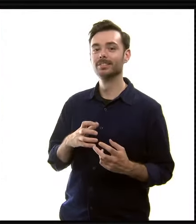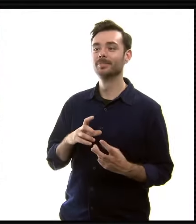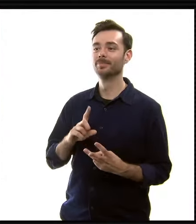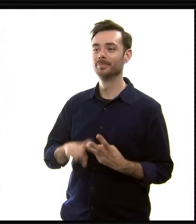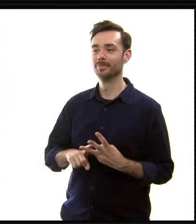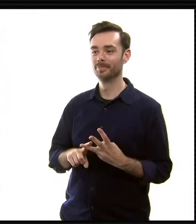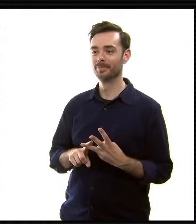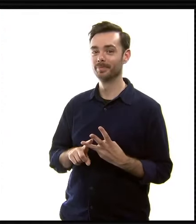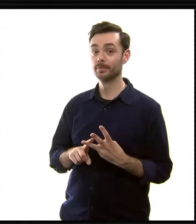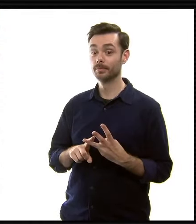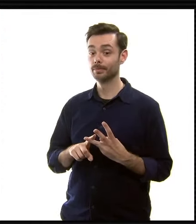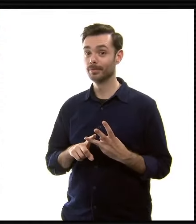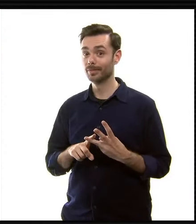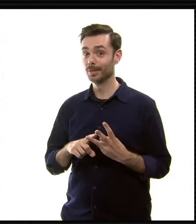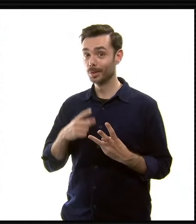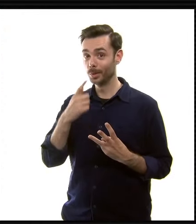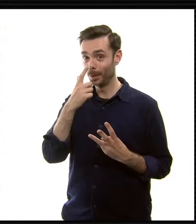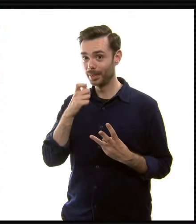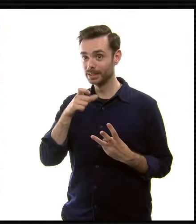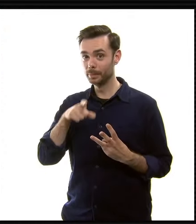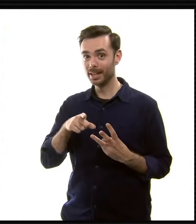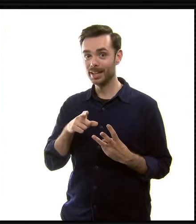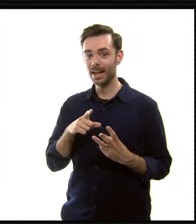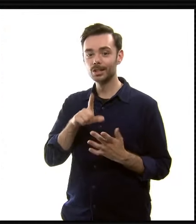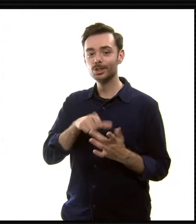News. And could this be a Jedi night to remember?